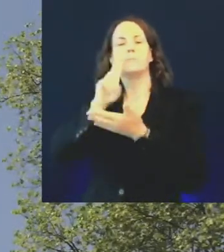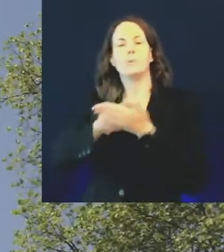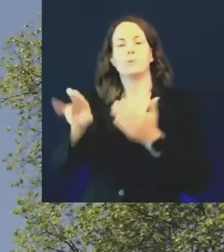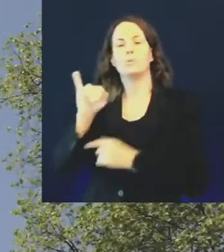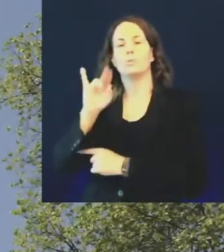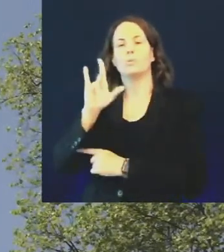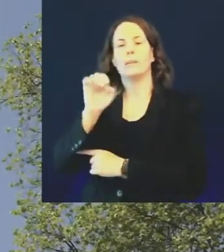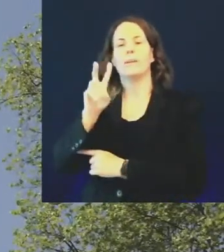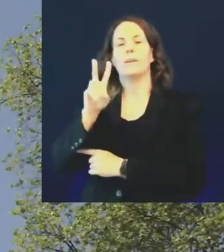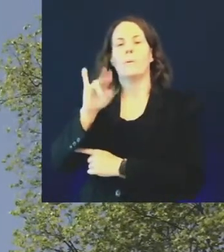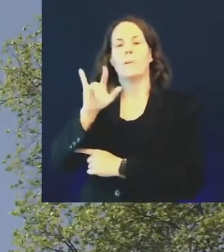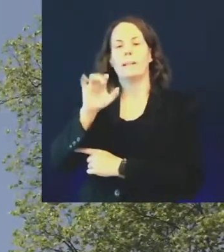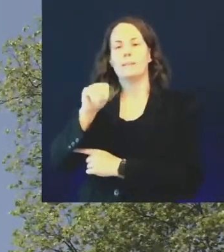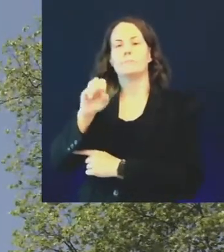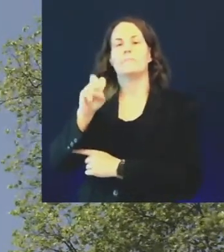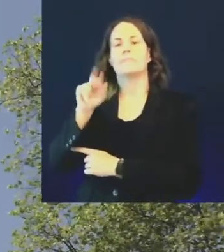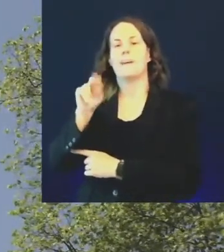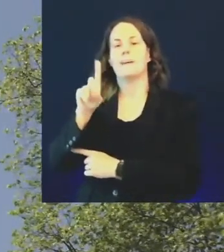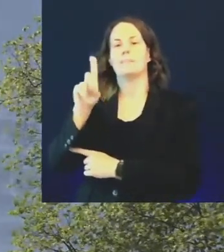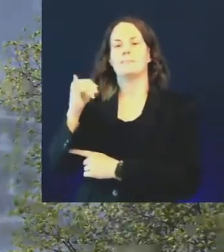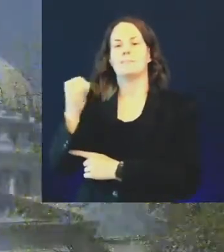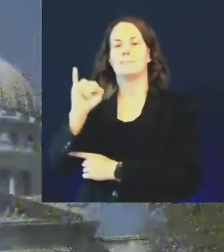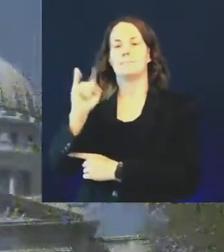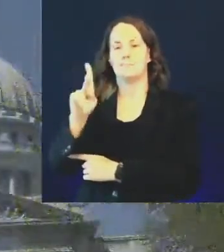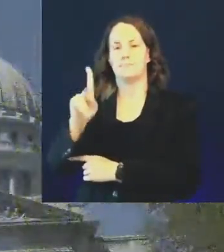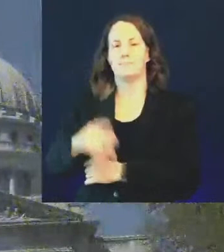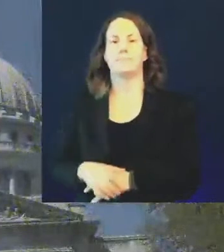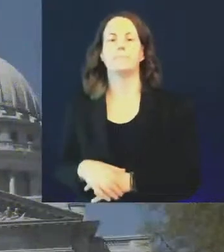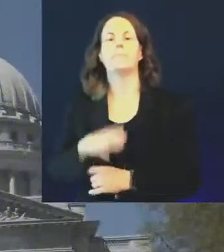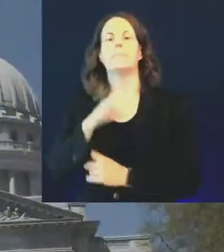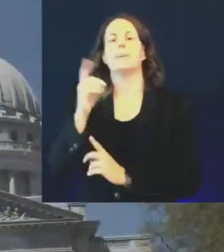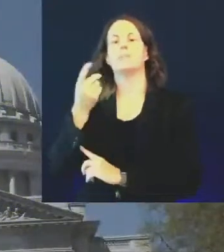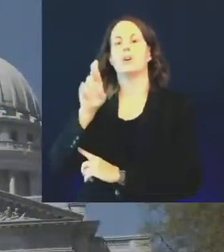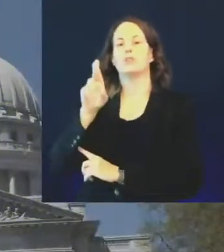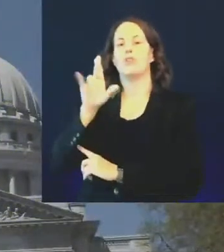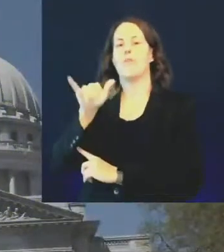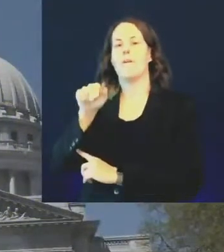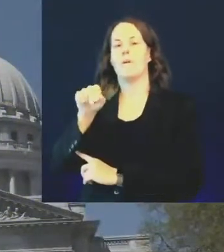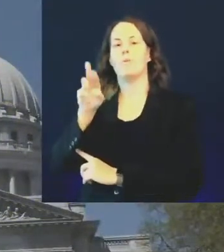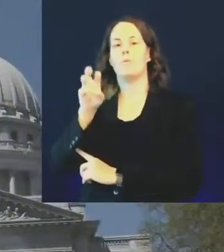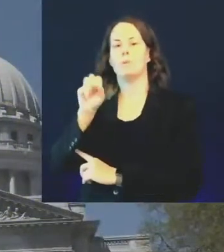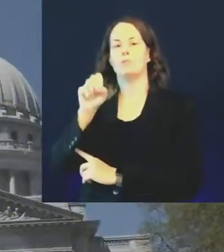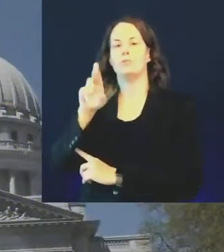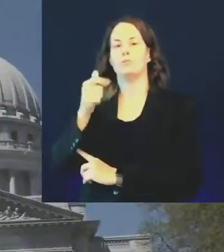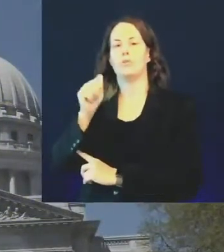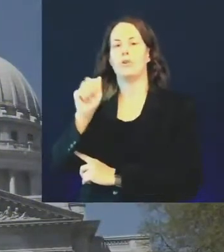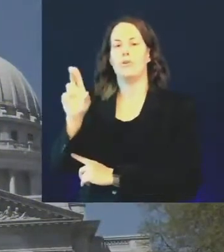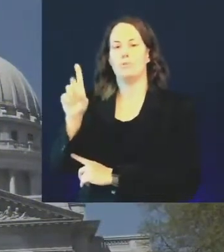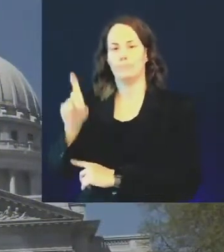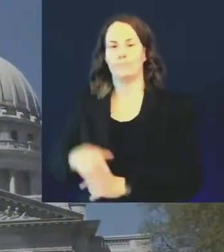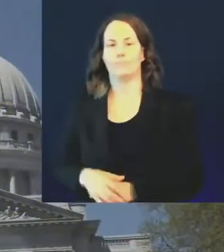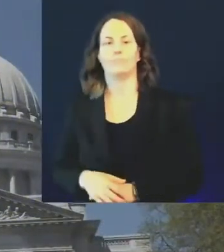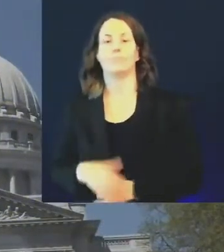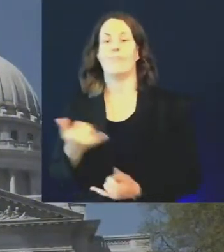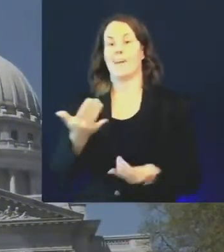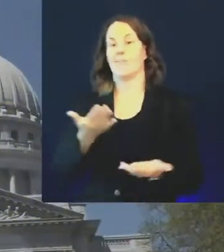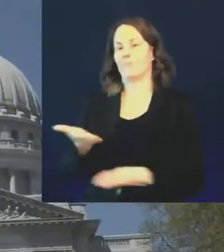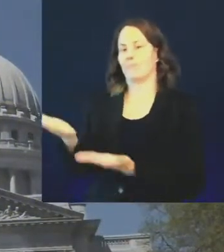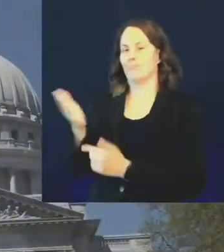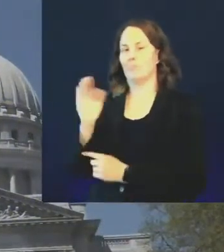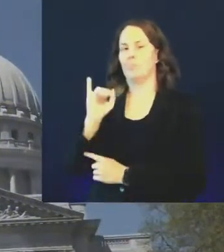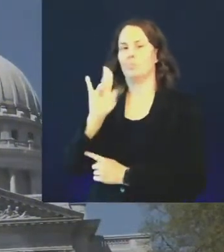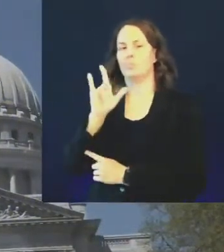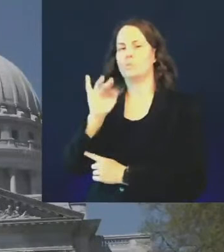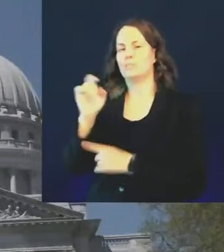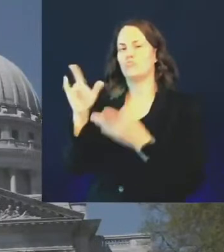Westergaard, the Chief Medical Officer in the Bureau of Communicable Diseases. And we begin with remarks from Deputy Secretary Julie Willems Van